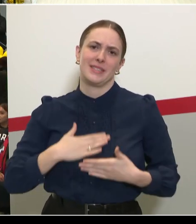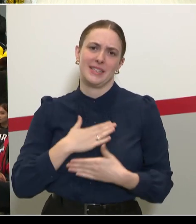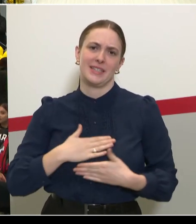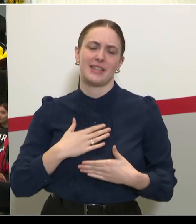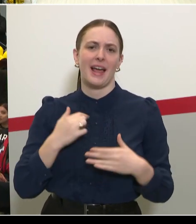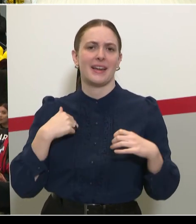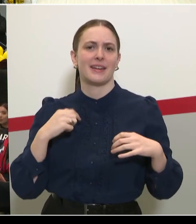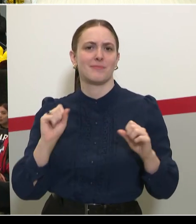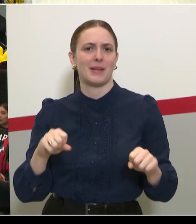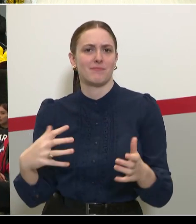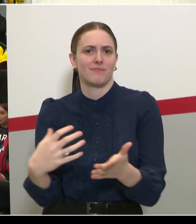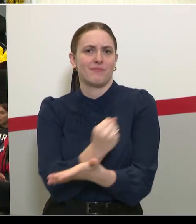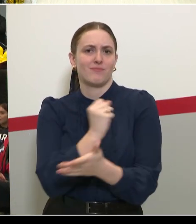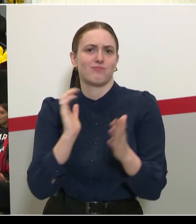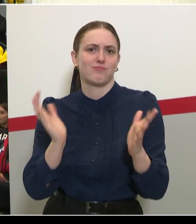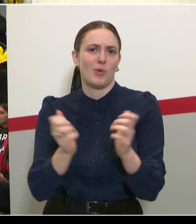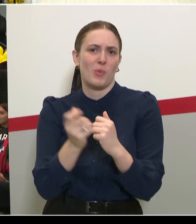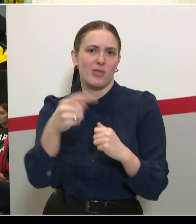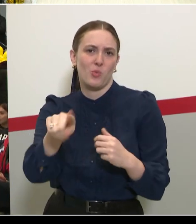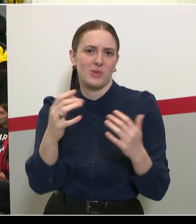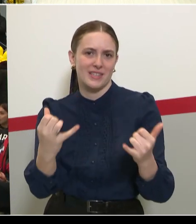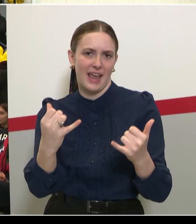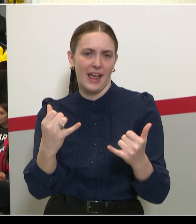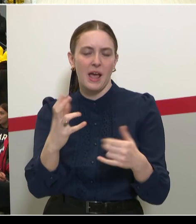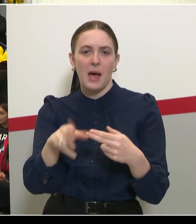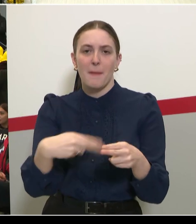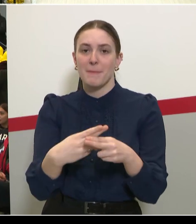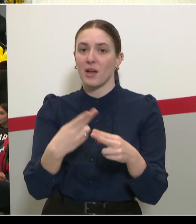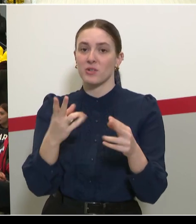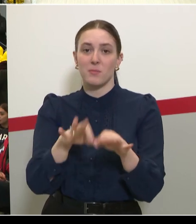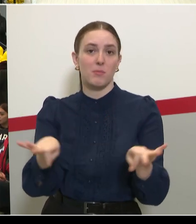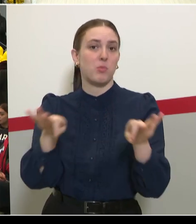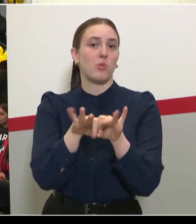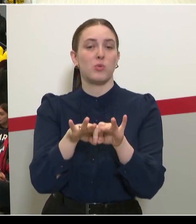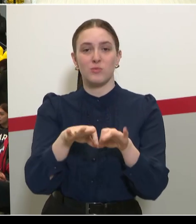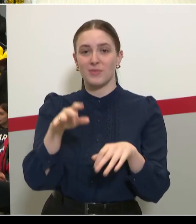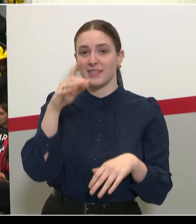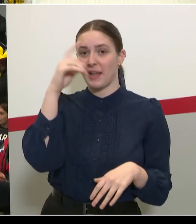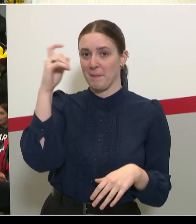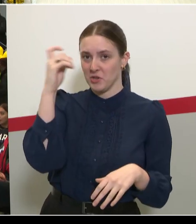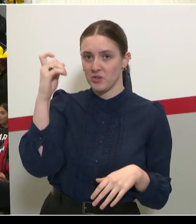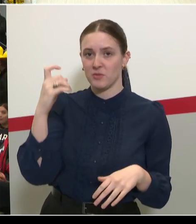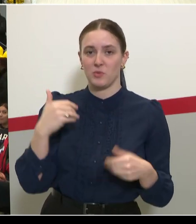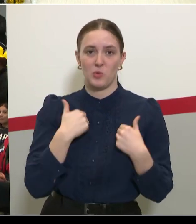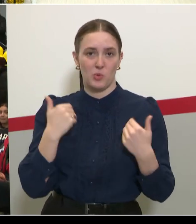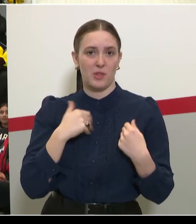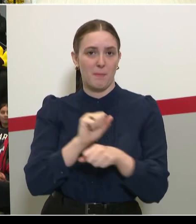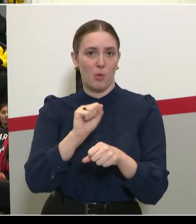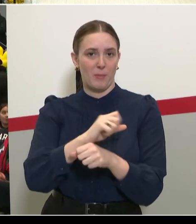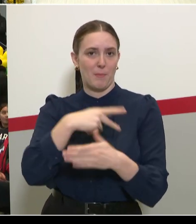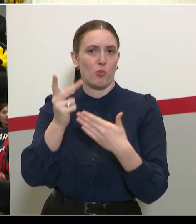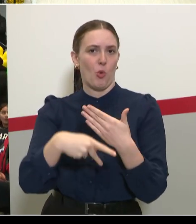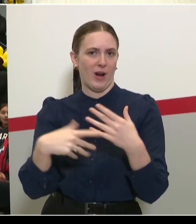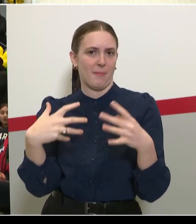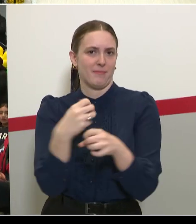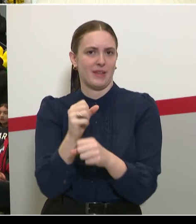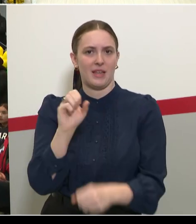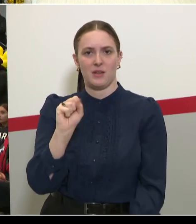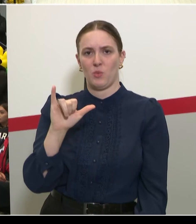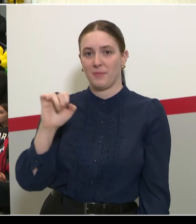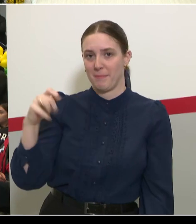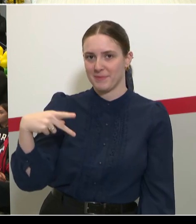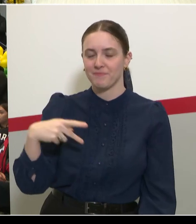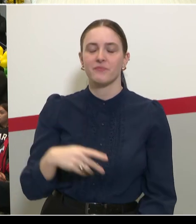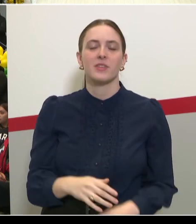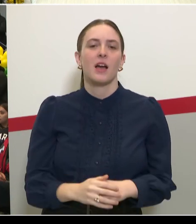about the Summer Youth Employment Program. I couldn't be more thrilled that Mayor